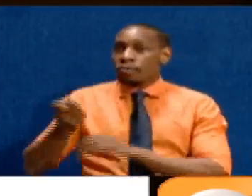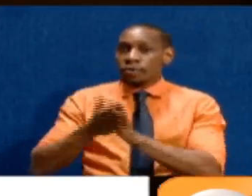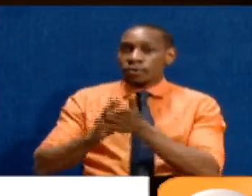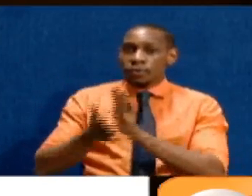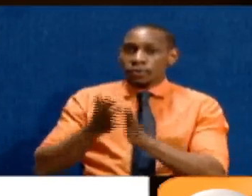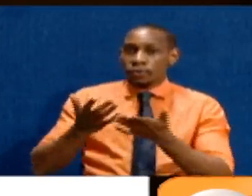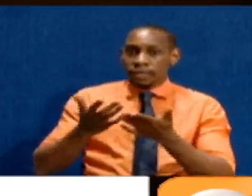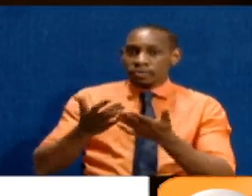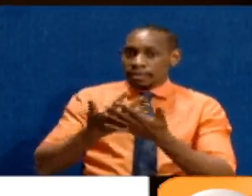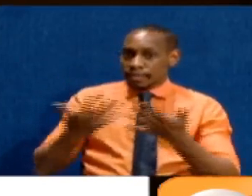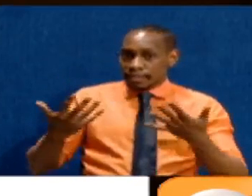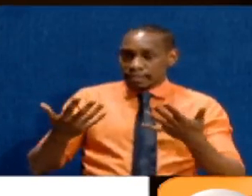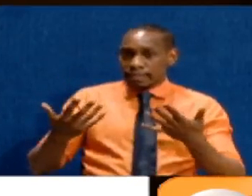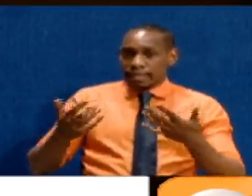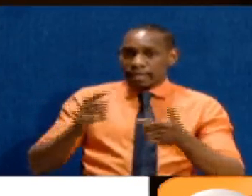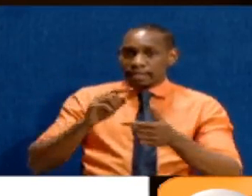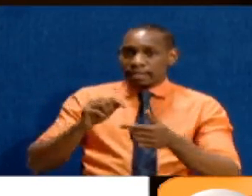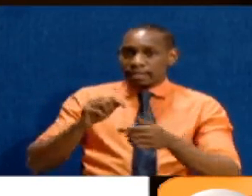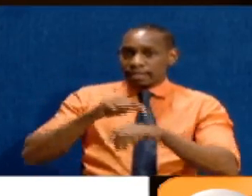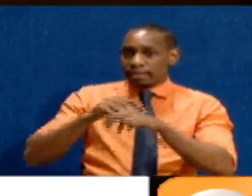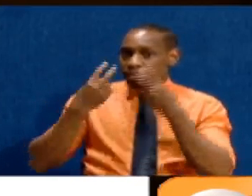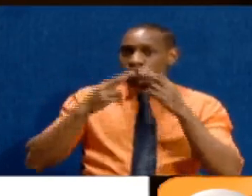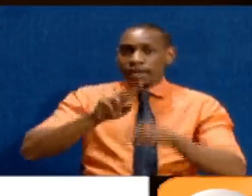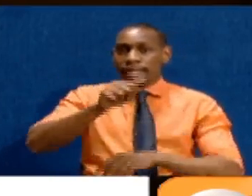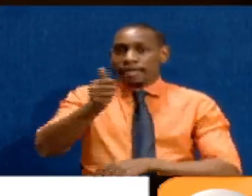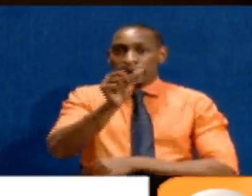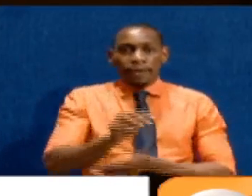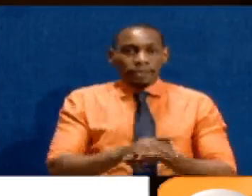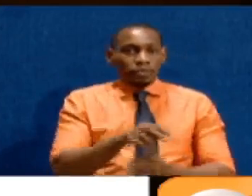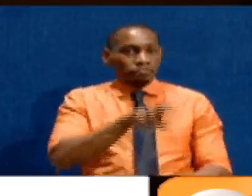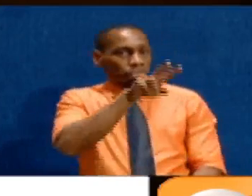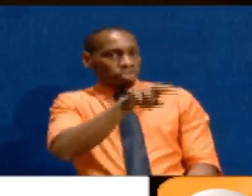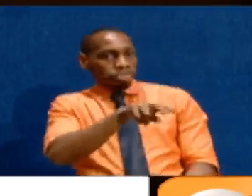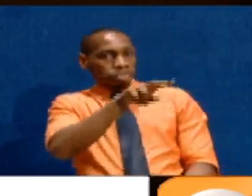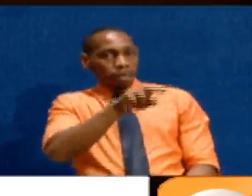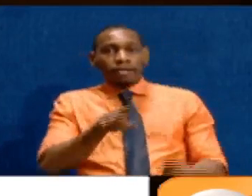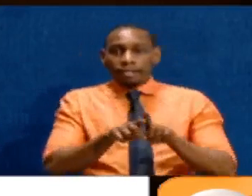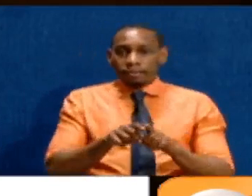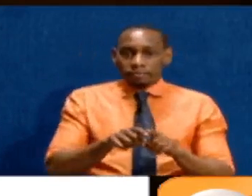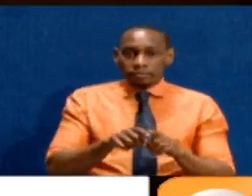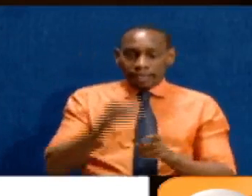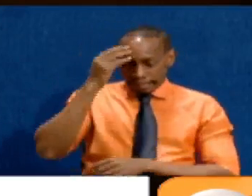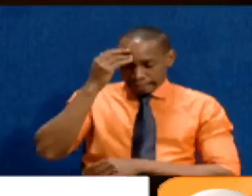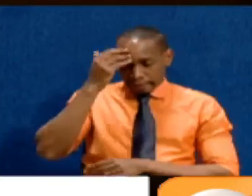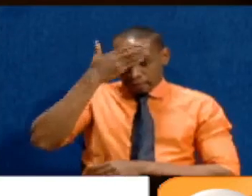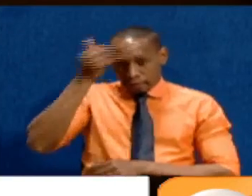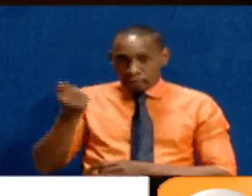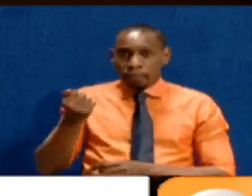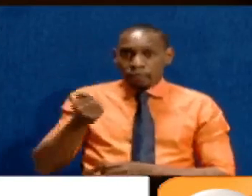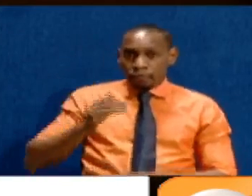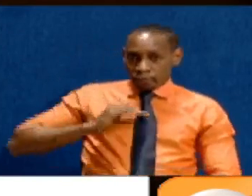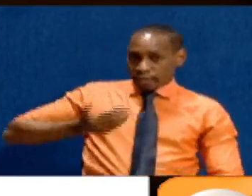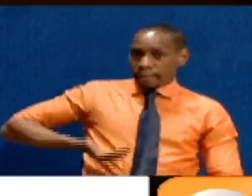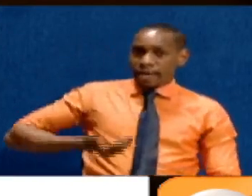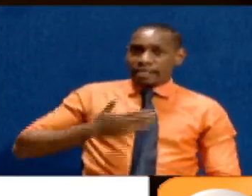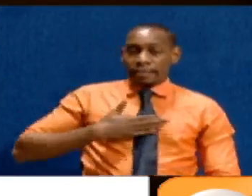a prosthesis. No. And then when I saw somebody staring, I'll be like, oh, I forgot my breasts, you